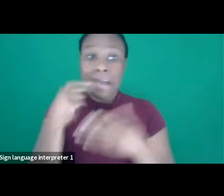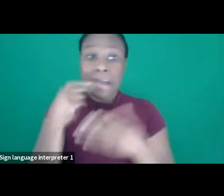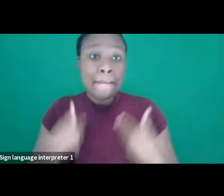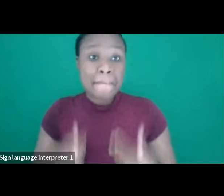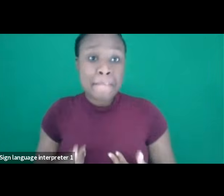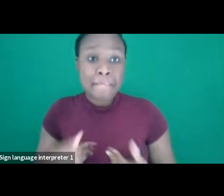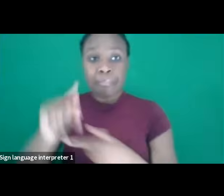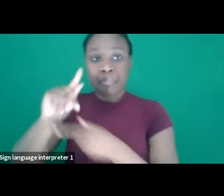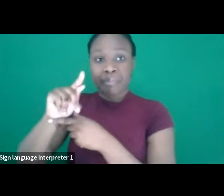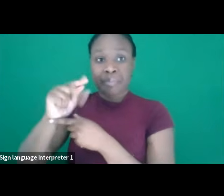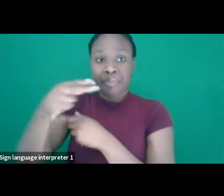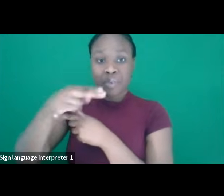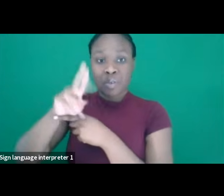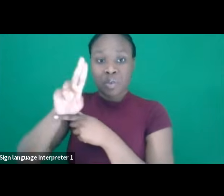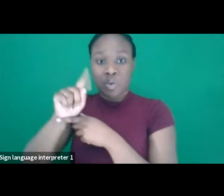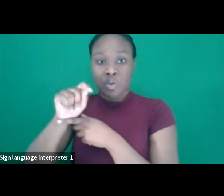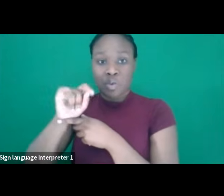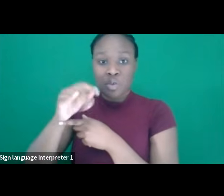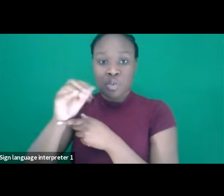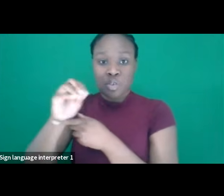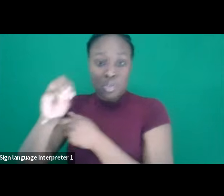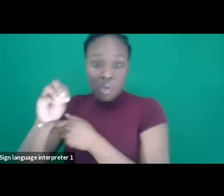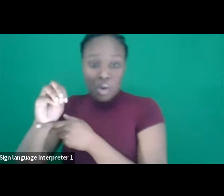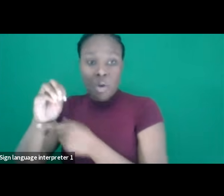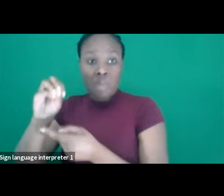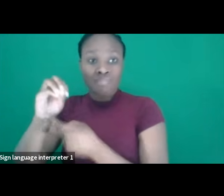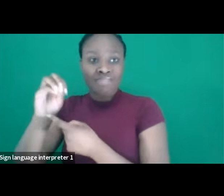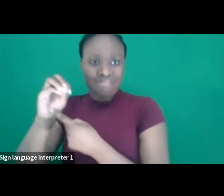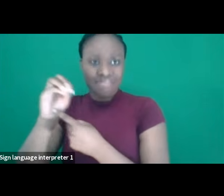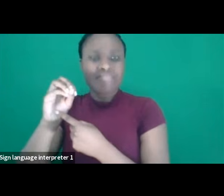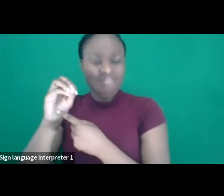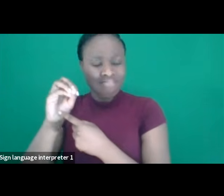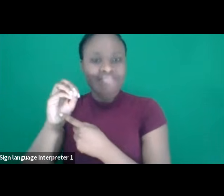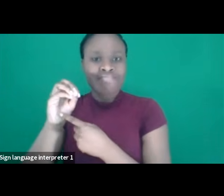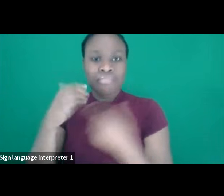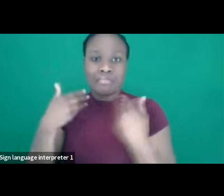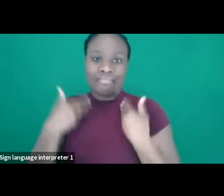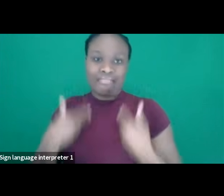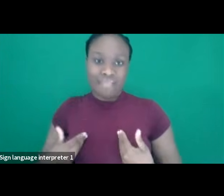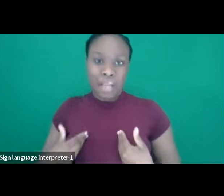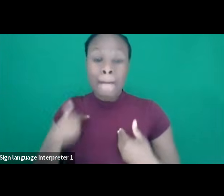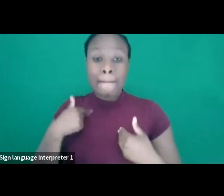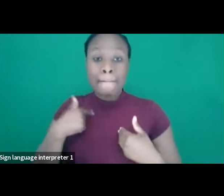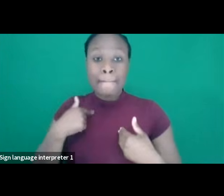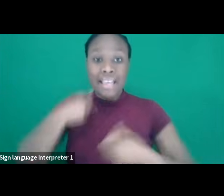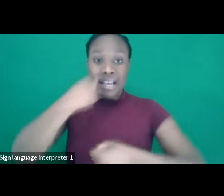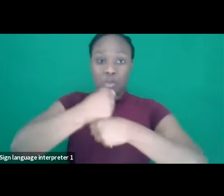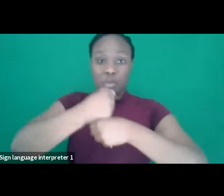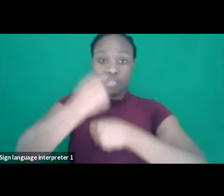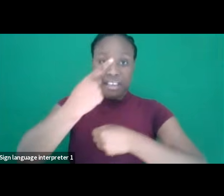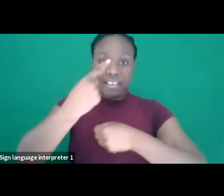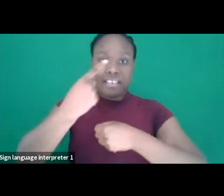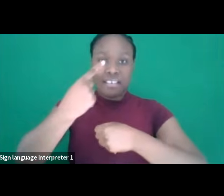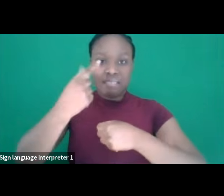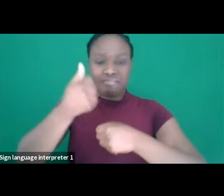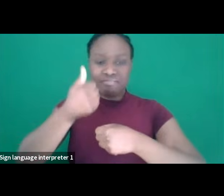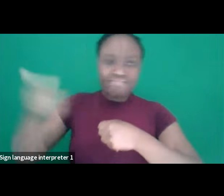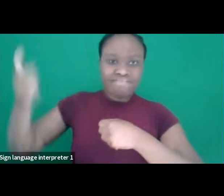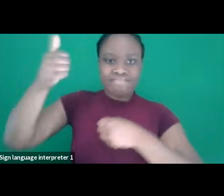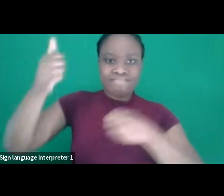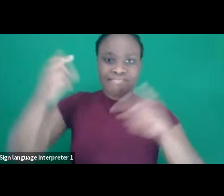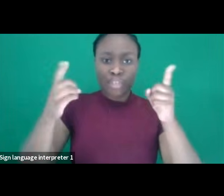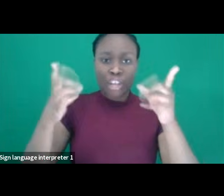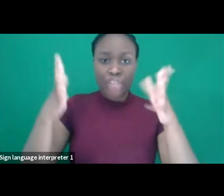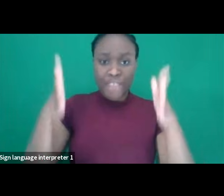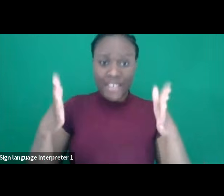Mabetwa, as the program director has mentioned. I am the regional director for Gauteng North. Within